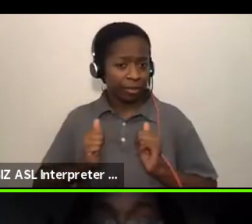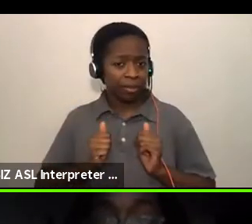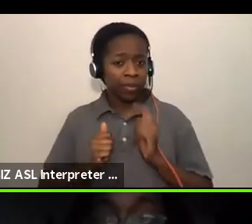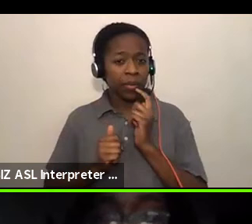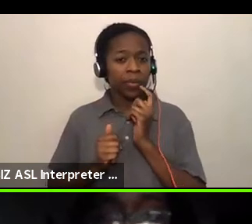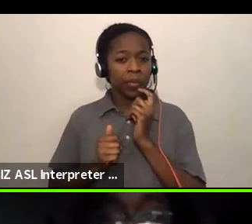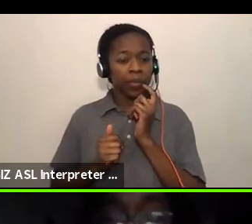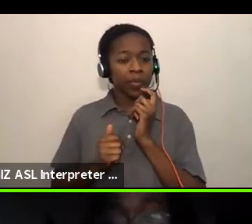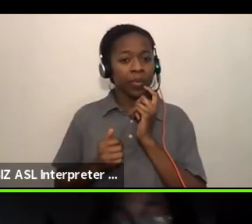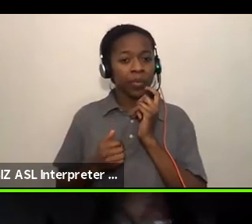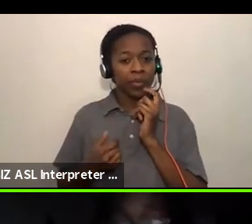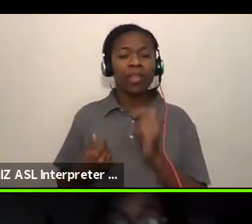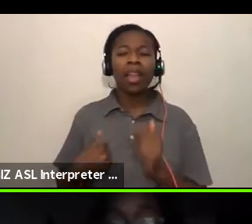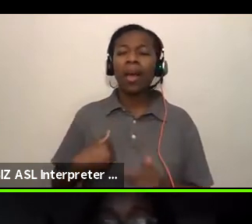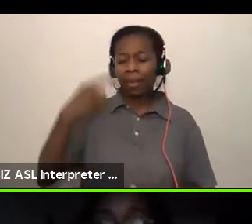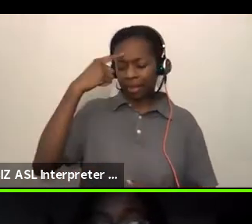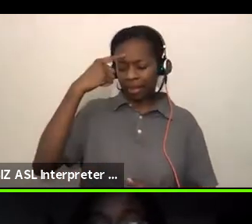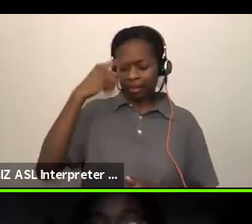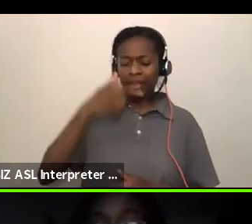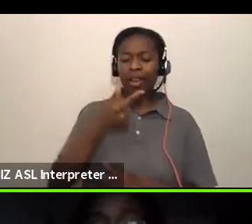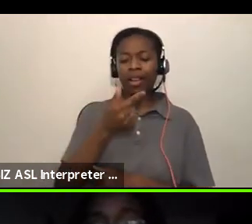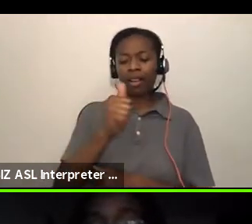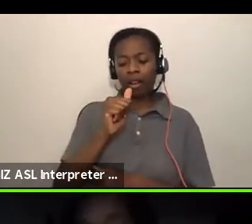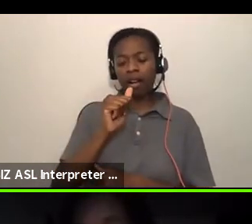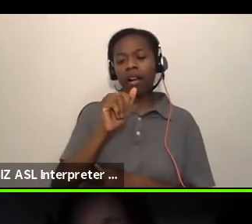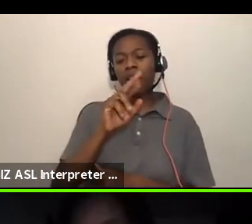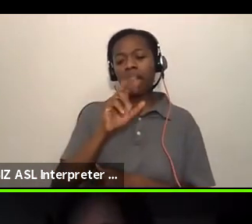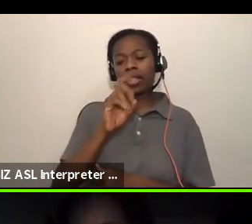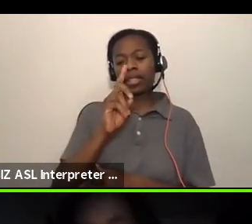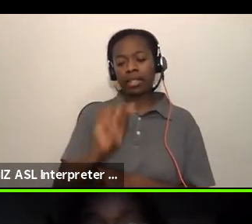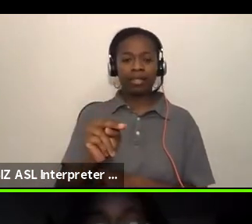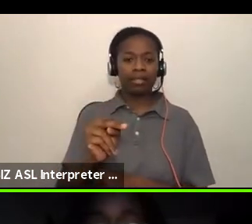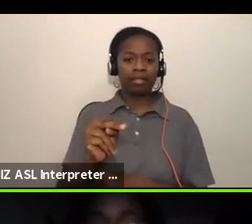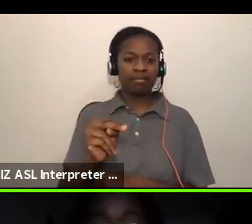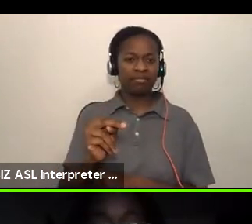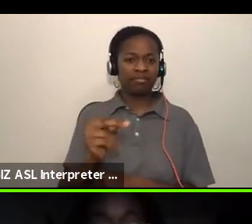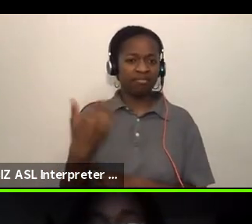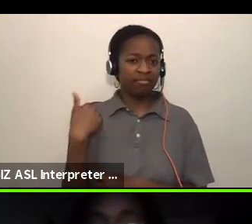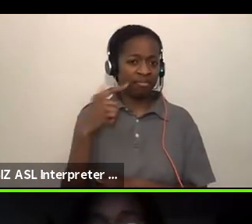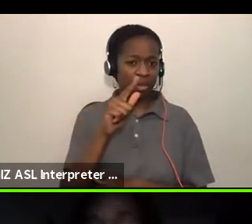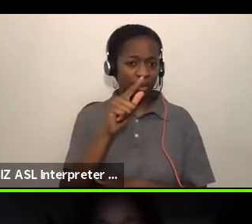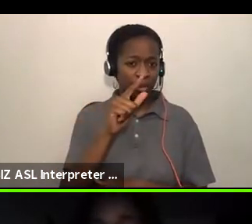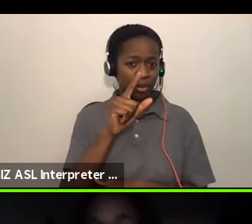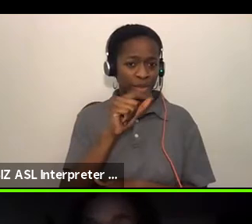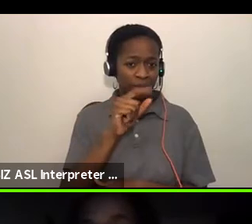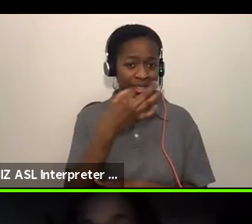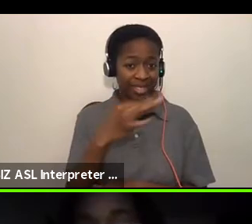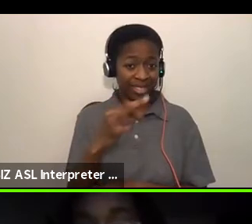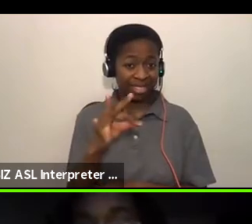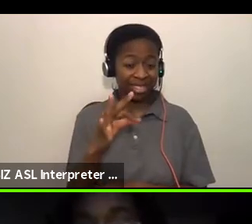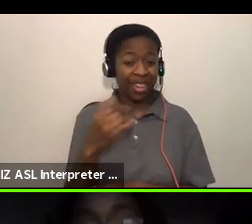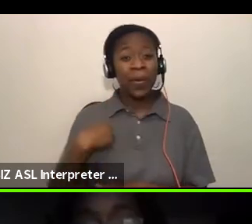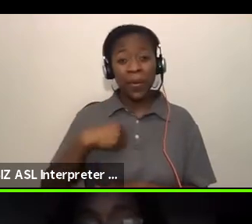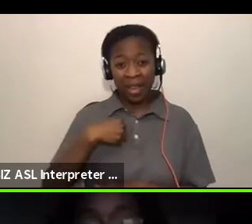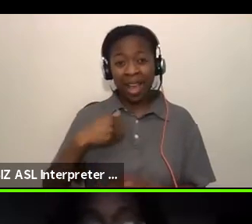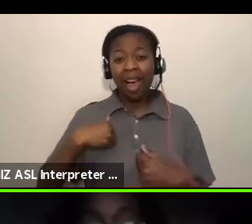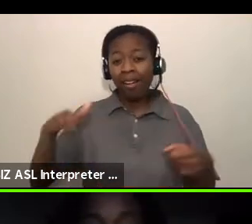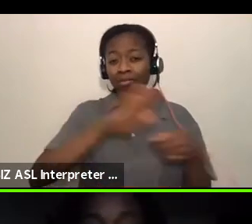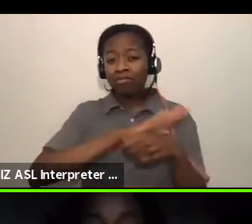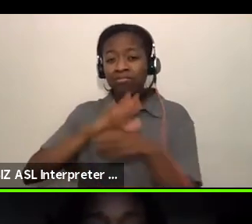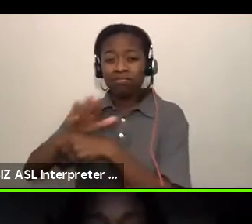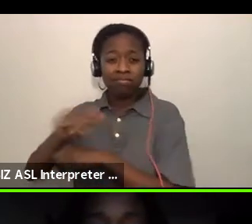thinking about the garden in 2019. We had packed houses of just all Black people. In